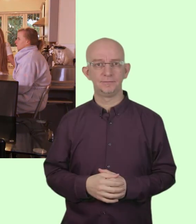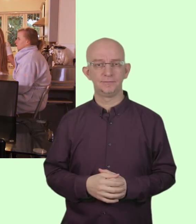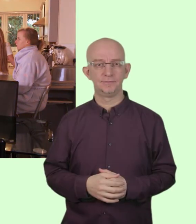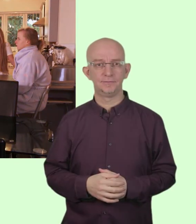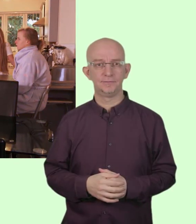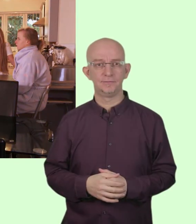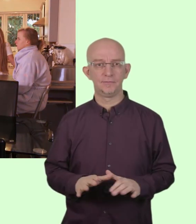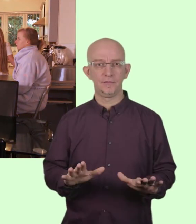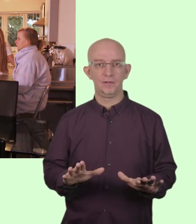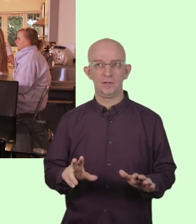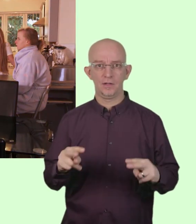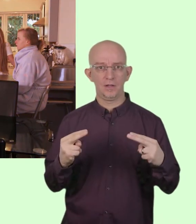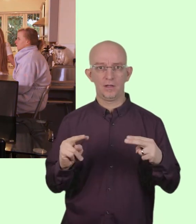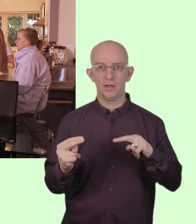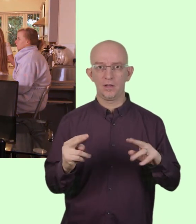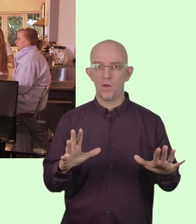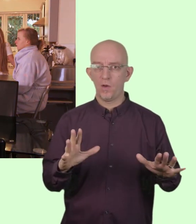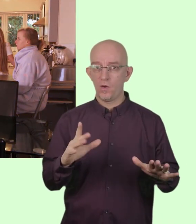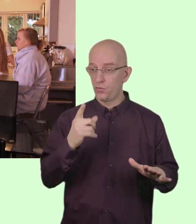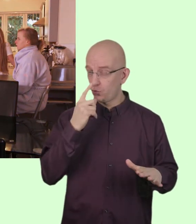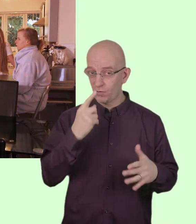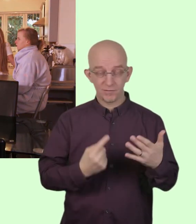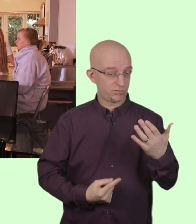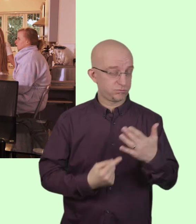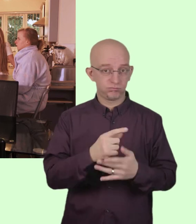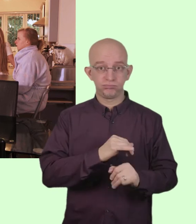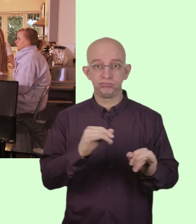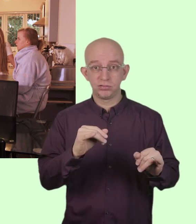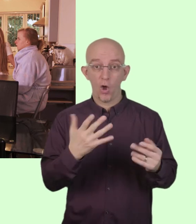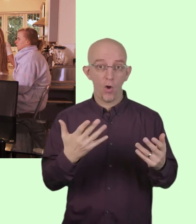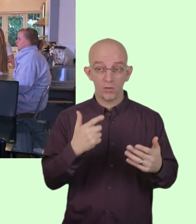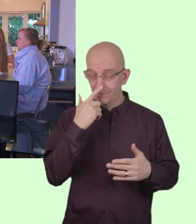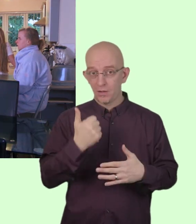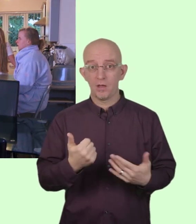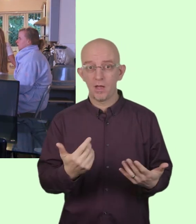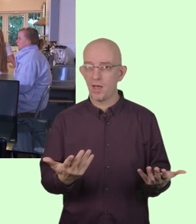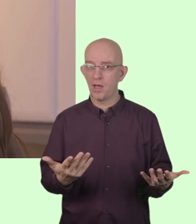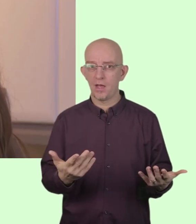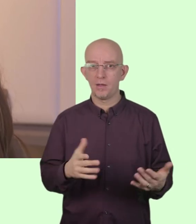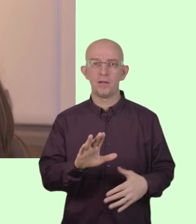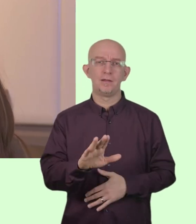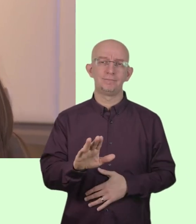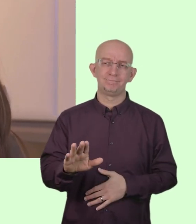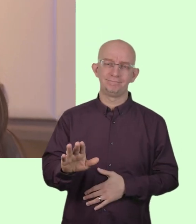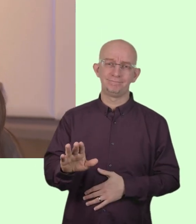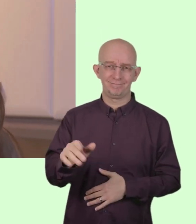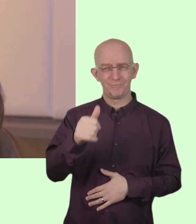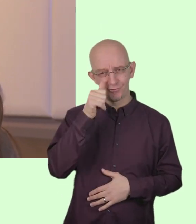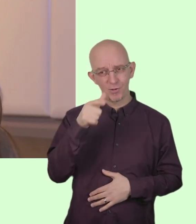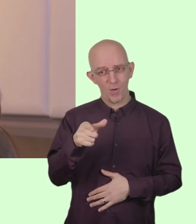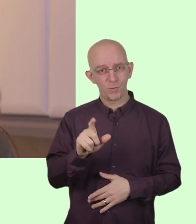It was a tense moment. It could have gone either way. Come on, guys. You know the